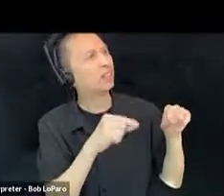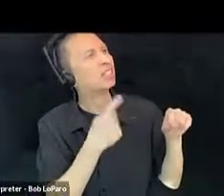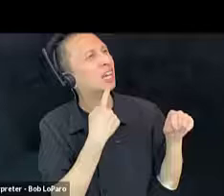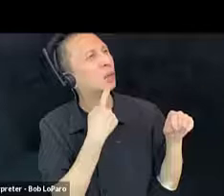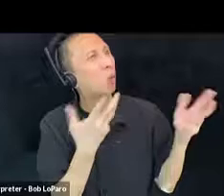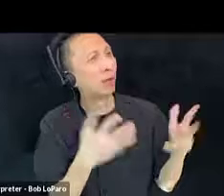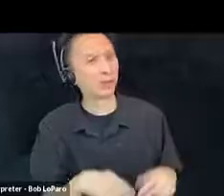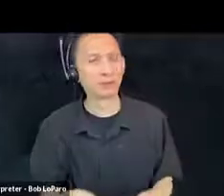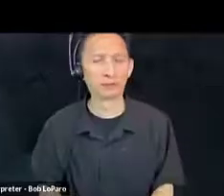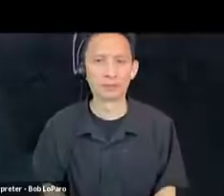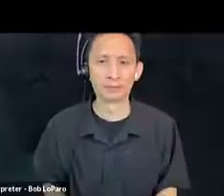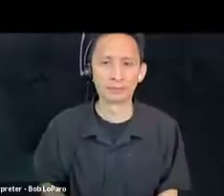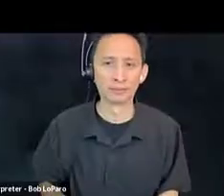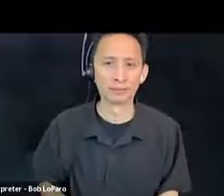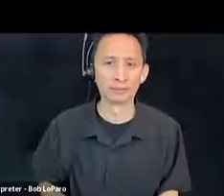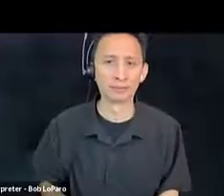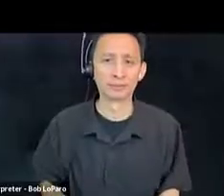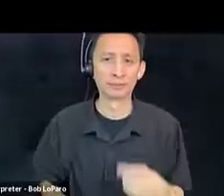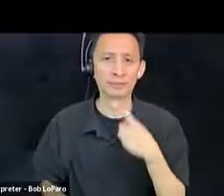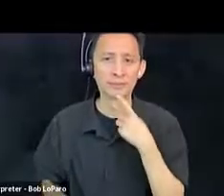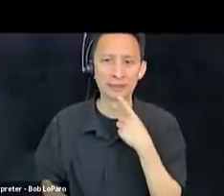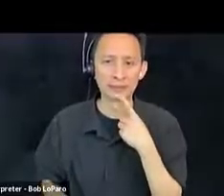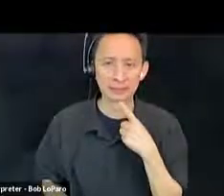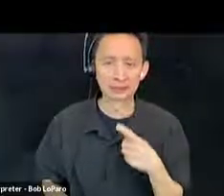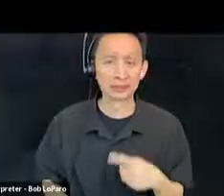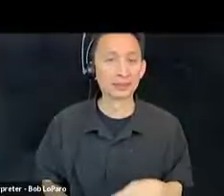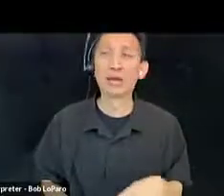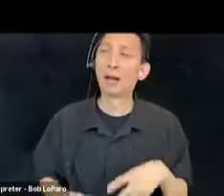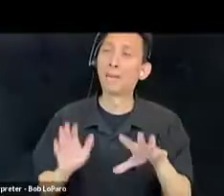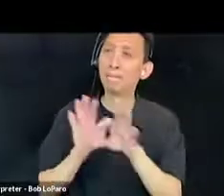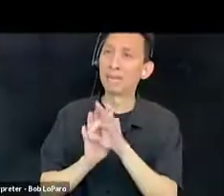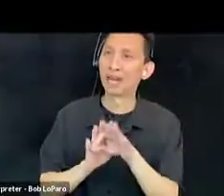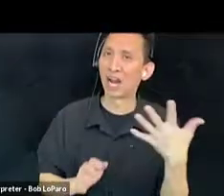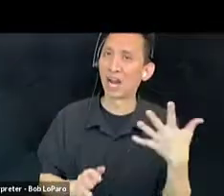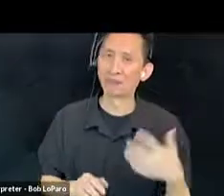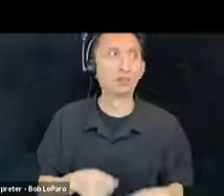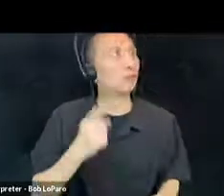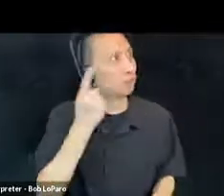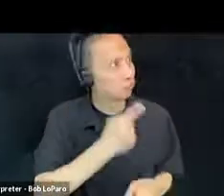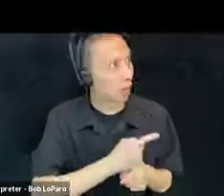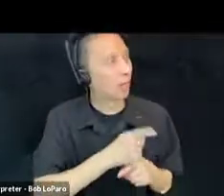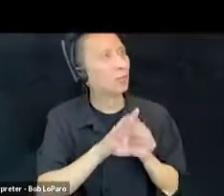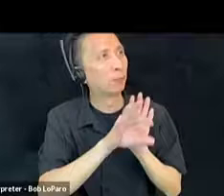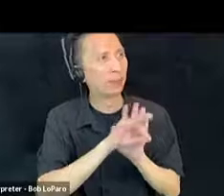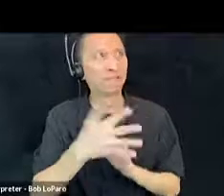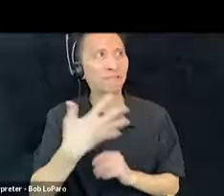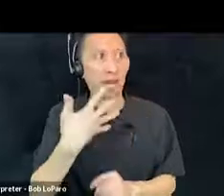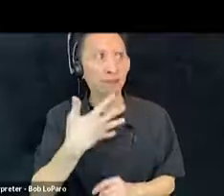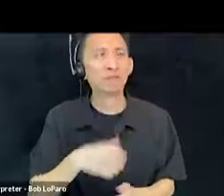yeah uh yes please choose five that stays that stays on the top